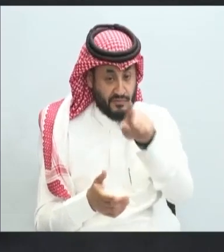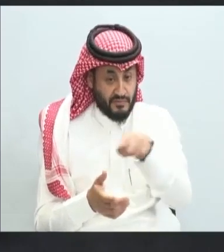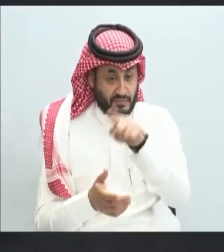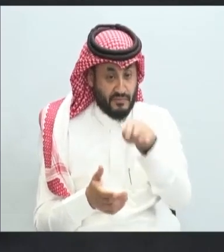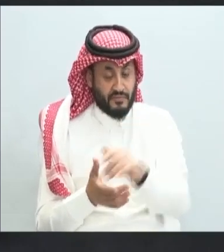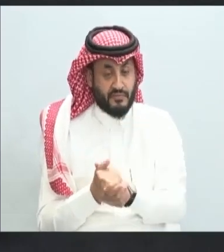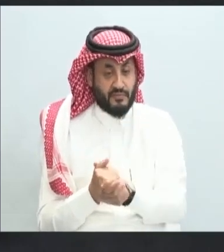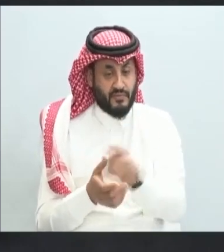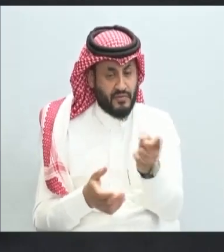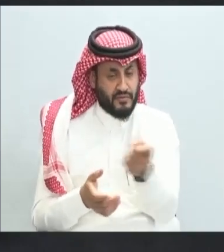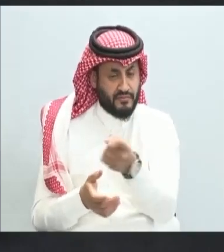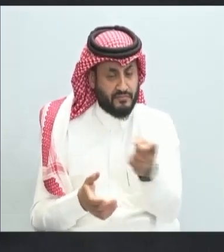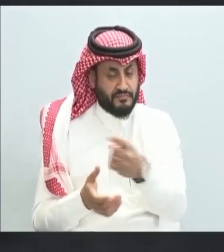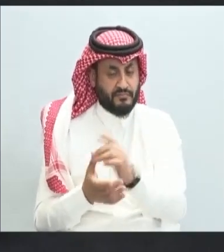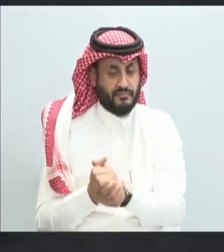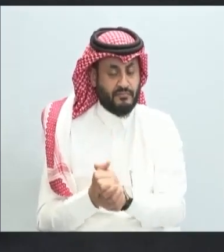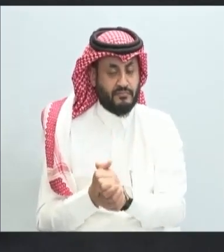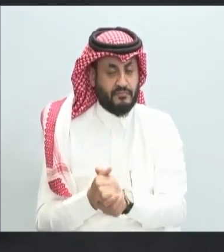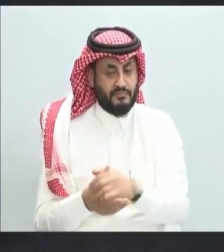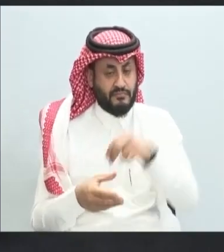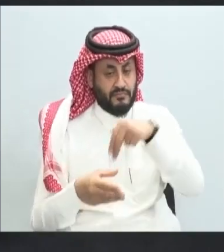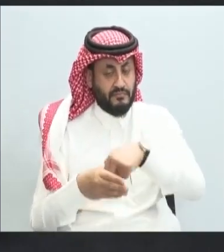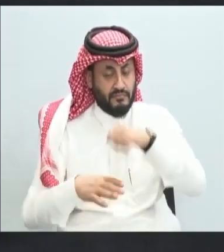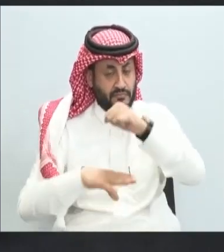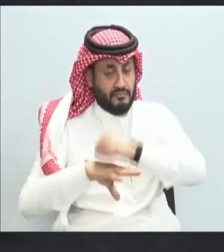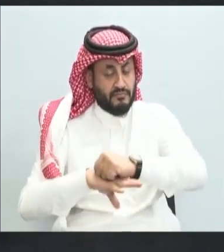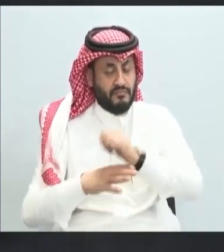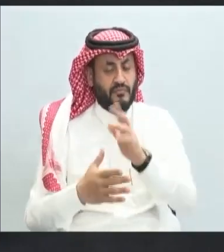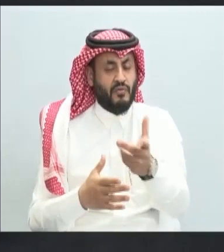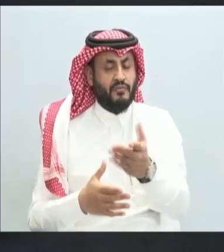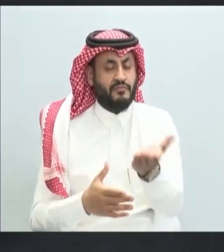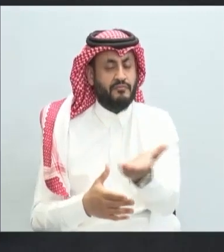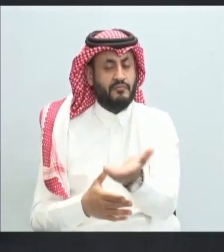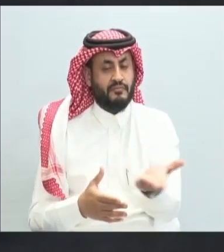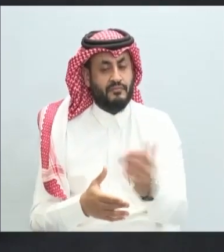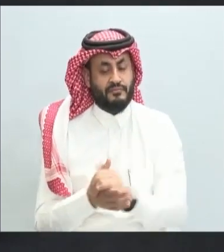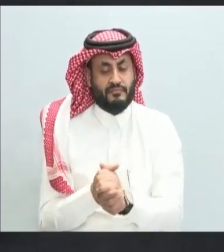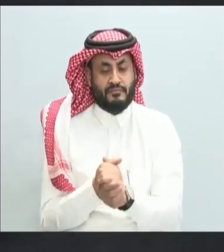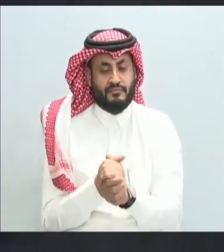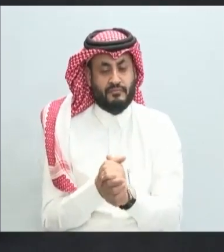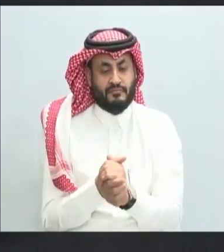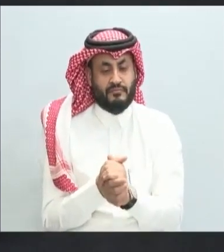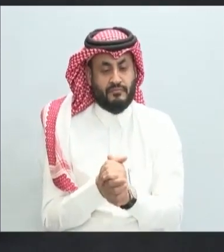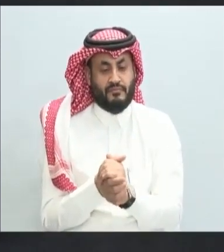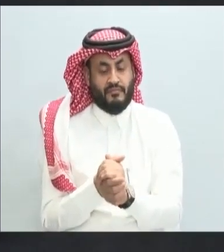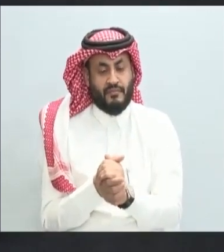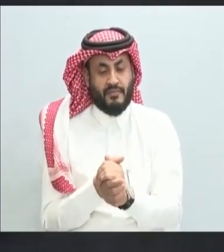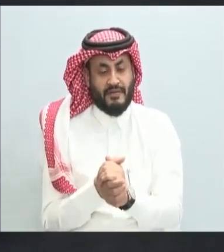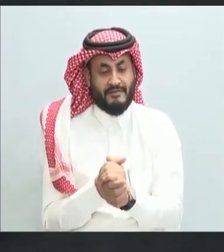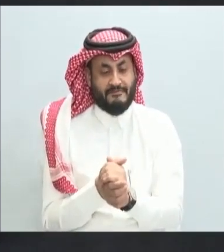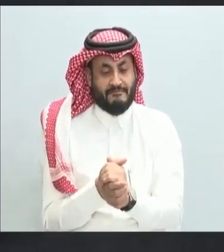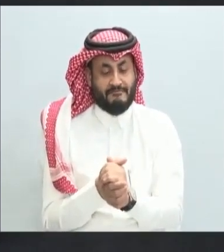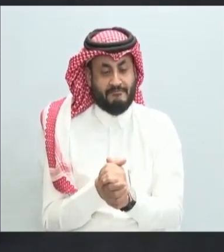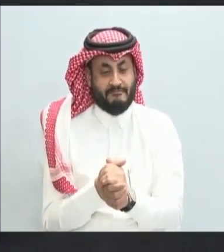or underline the preposition on and underline the preposition in. Can